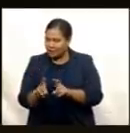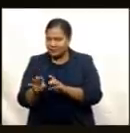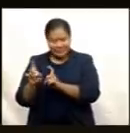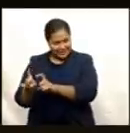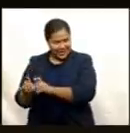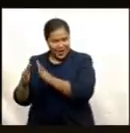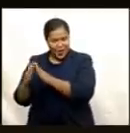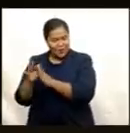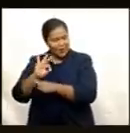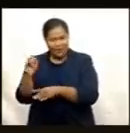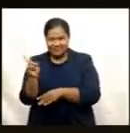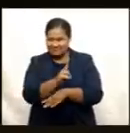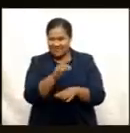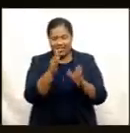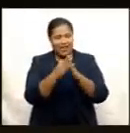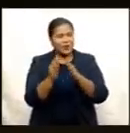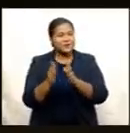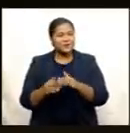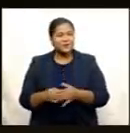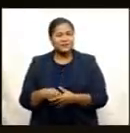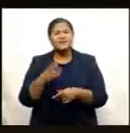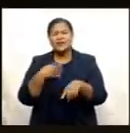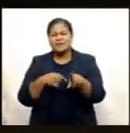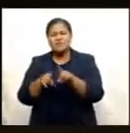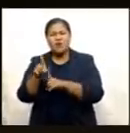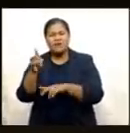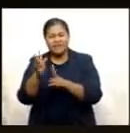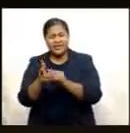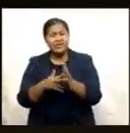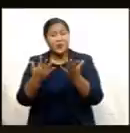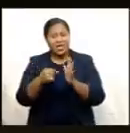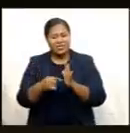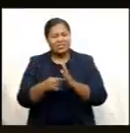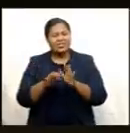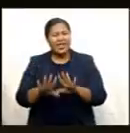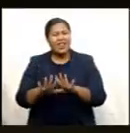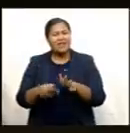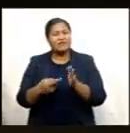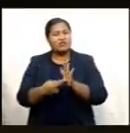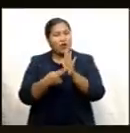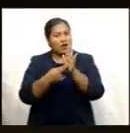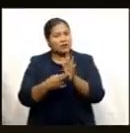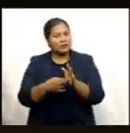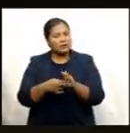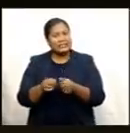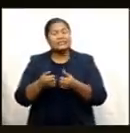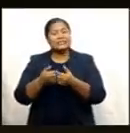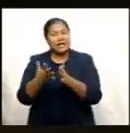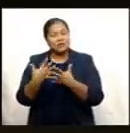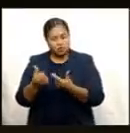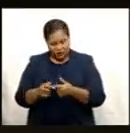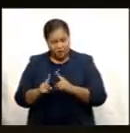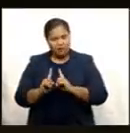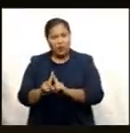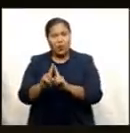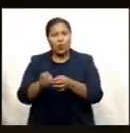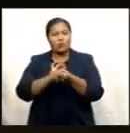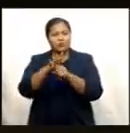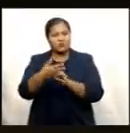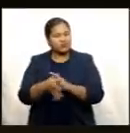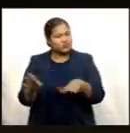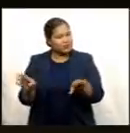town. Also, Edwin, more villages in Tailevu North have started to strengthen their lockdown measures, not